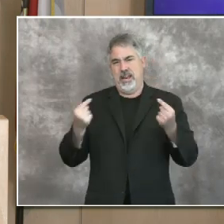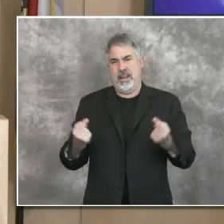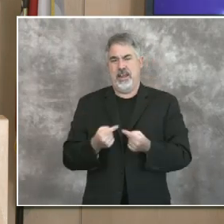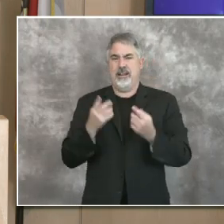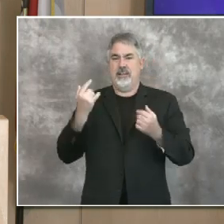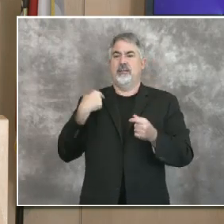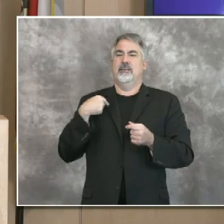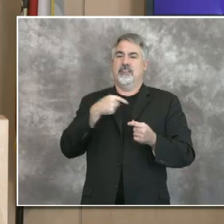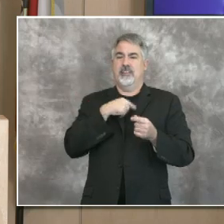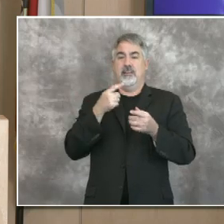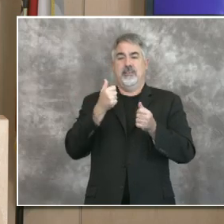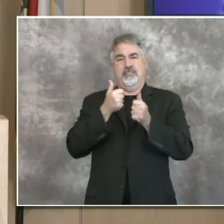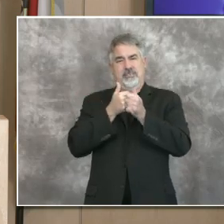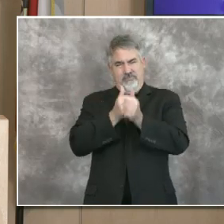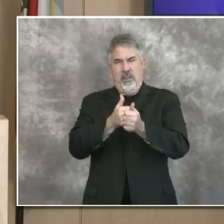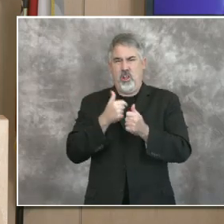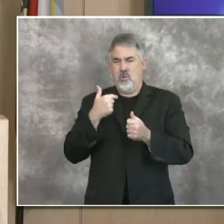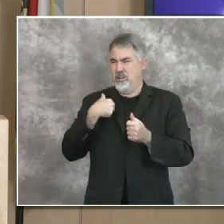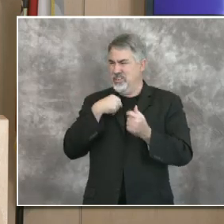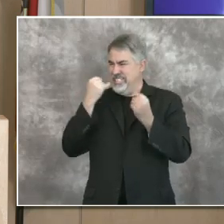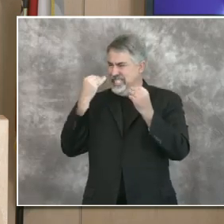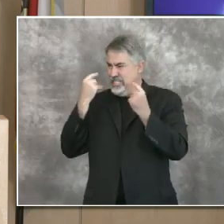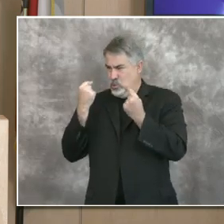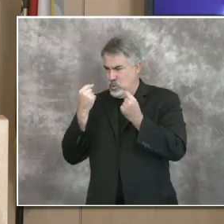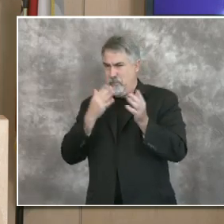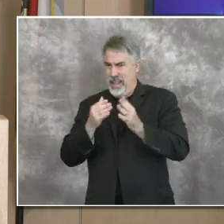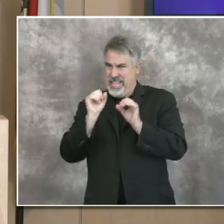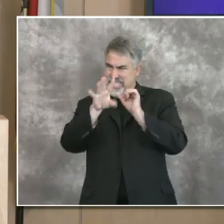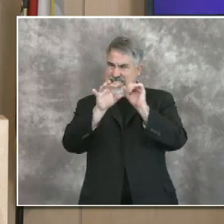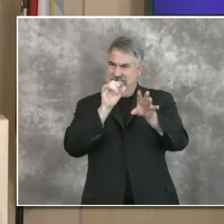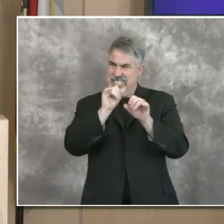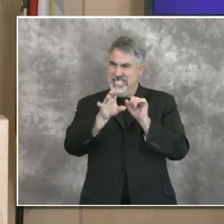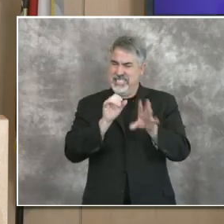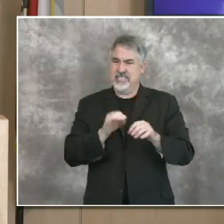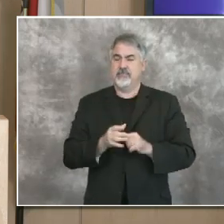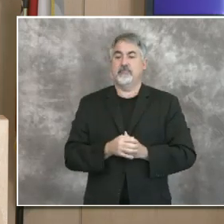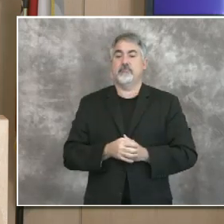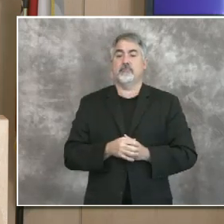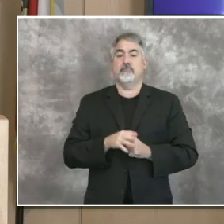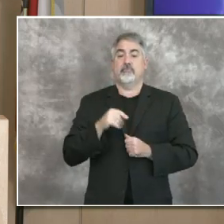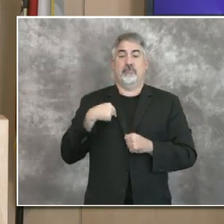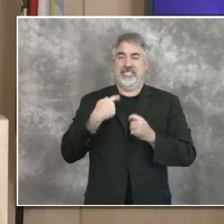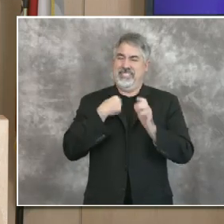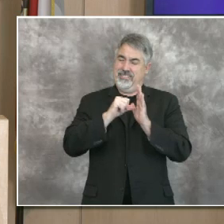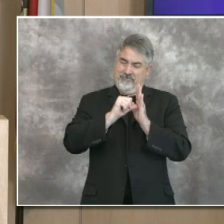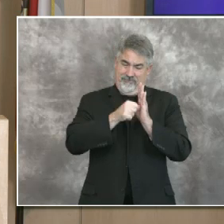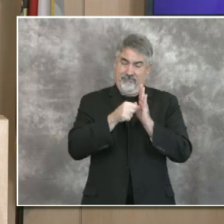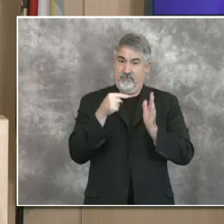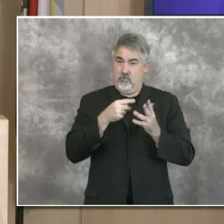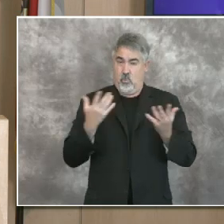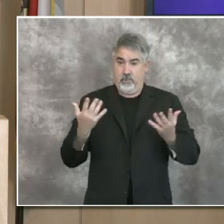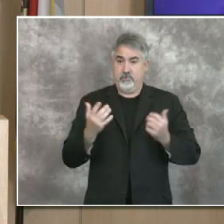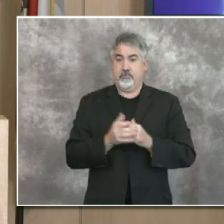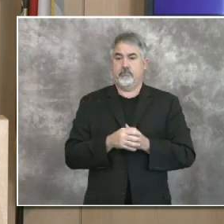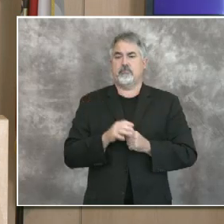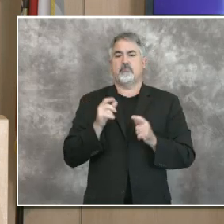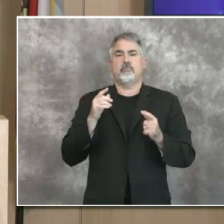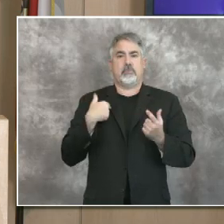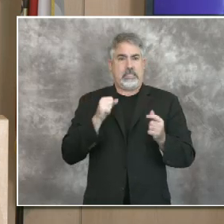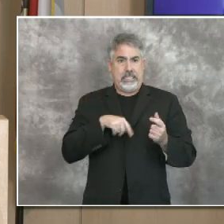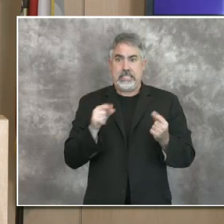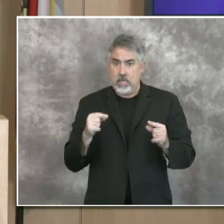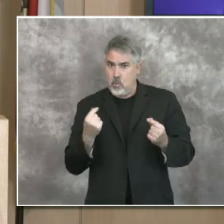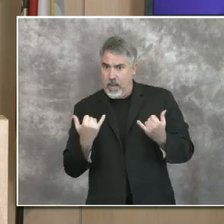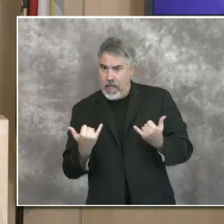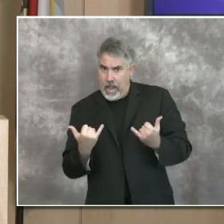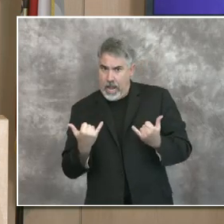into consideration. But I want to emphasize that while we can take limited measures on our own, the decision